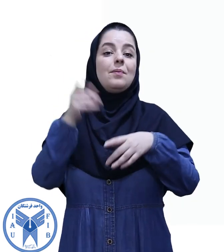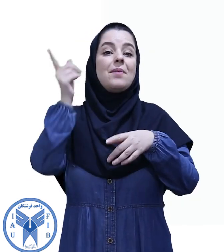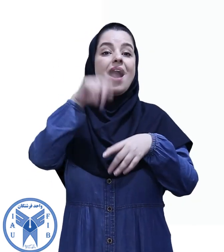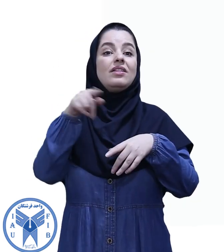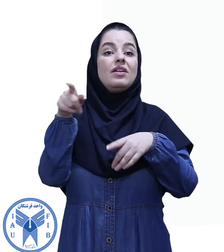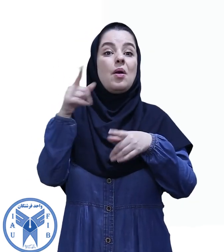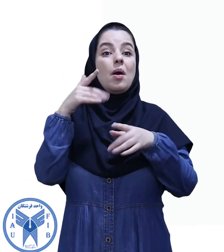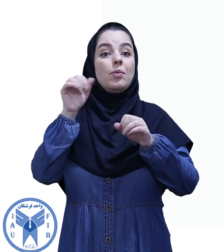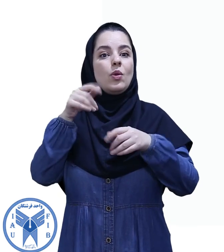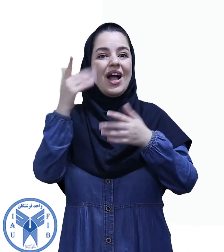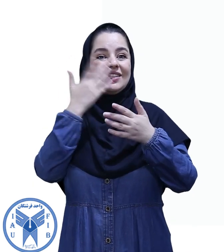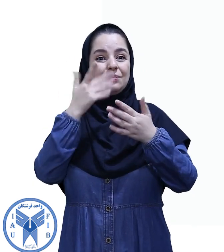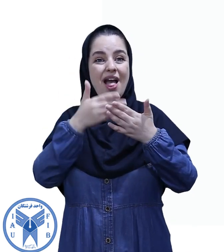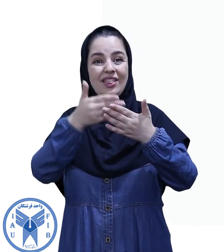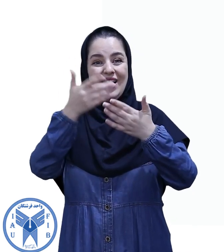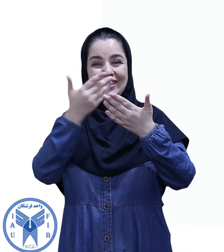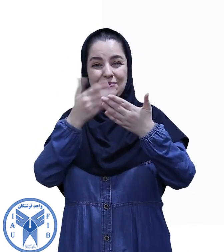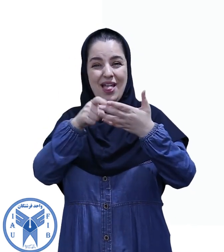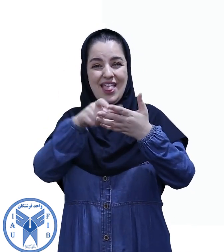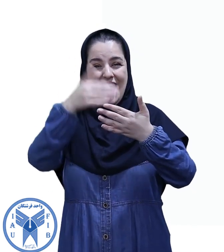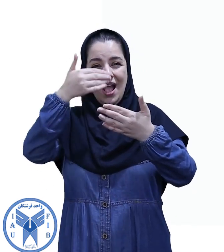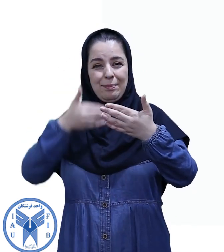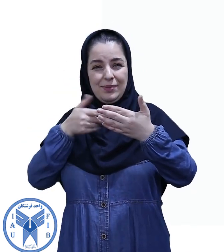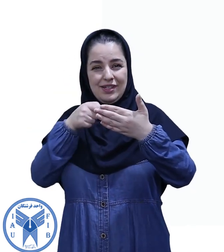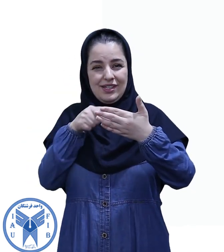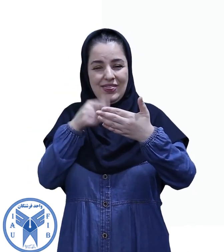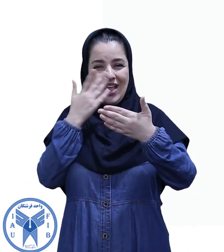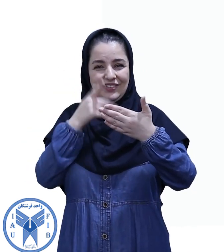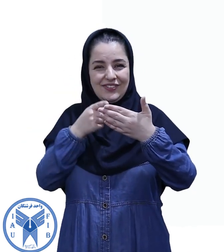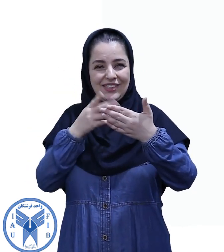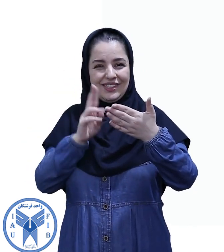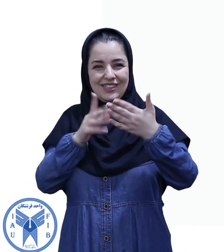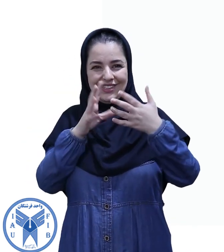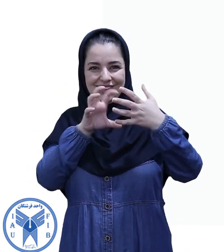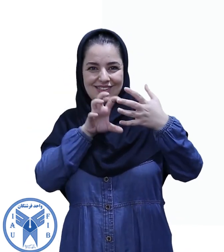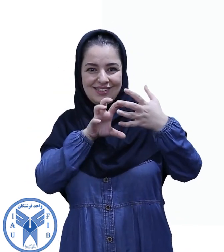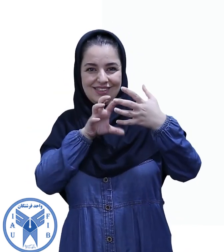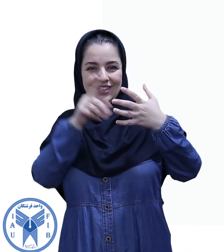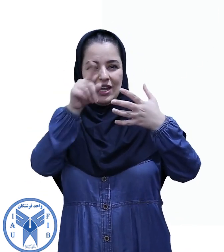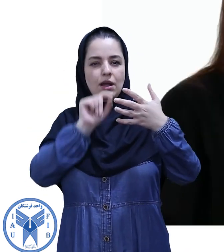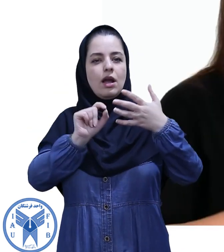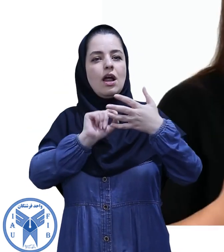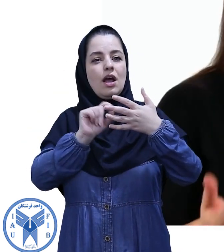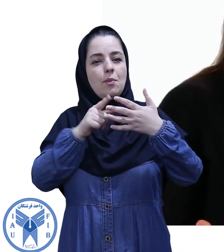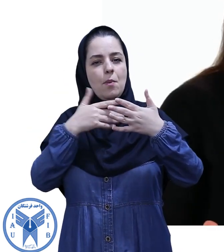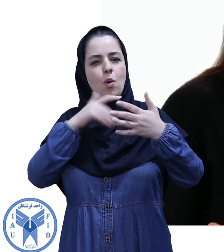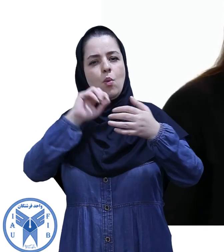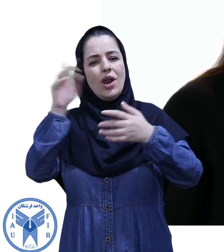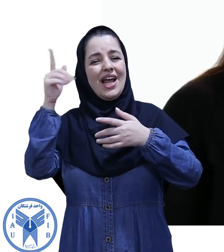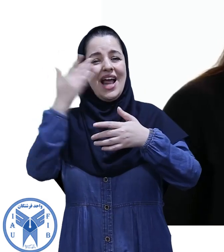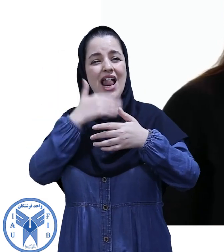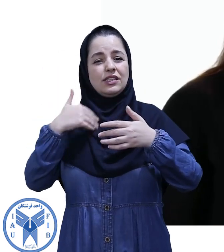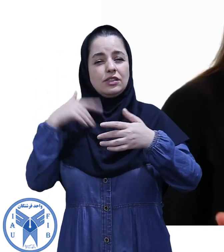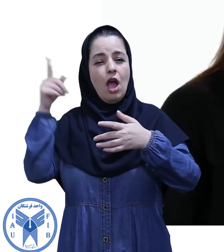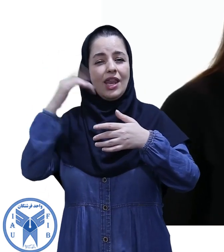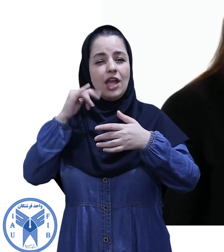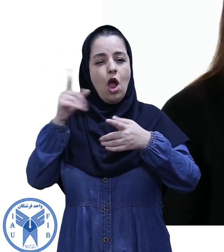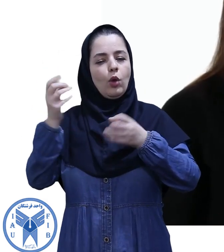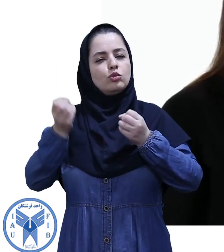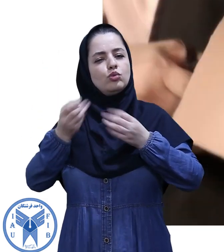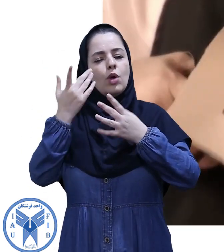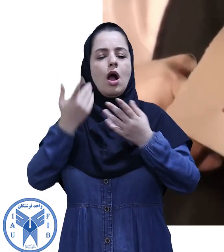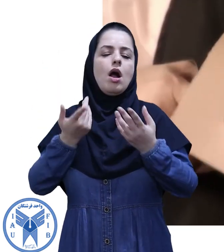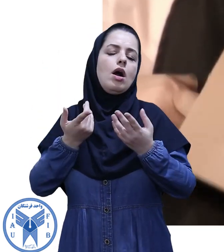to do is find the material that he can put into the back of the camera to record the image. Finally, when he returns home to